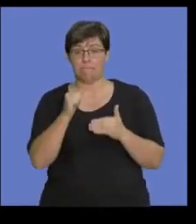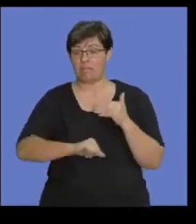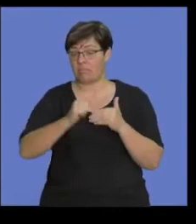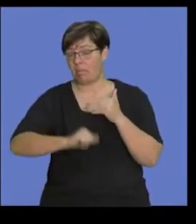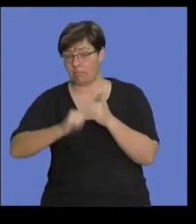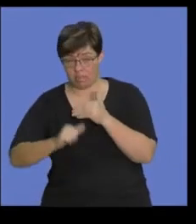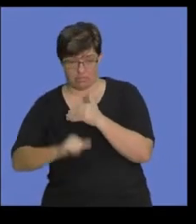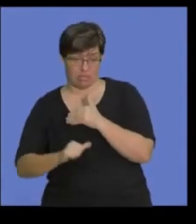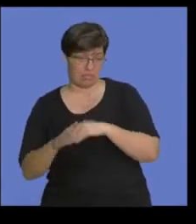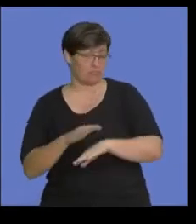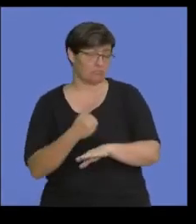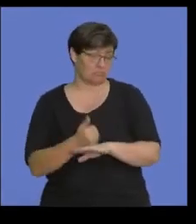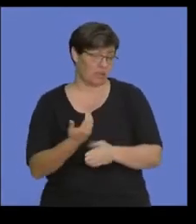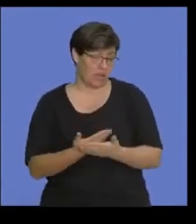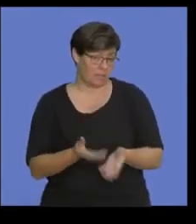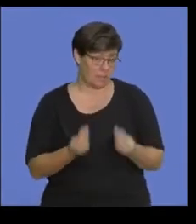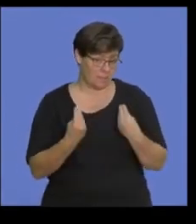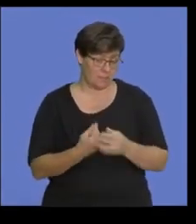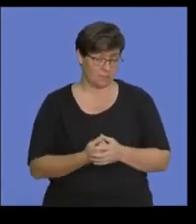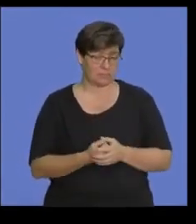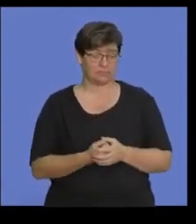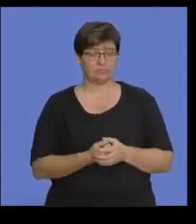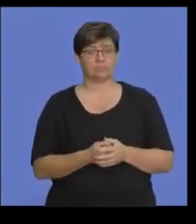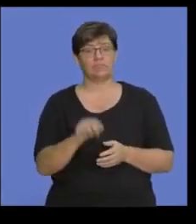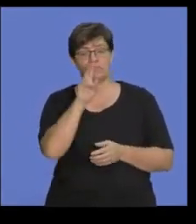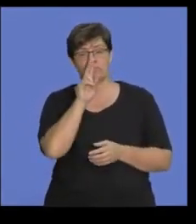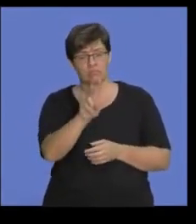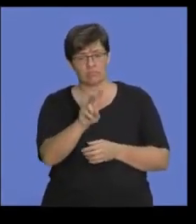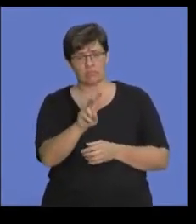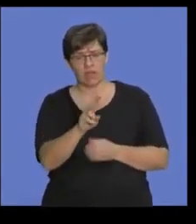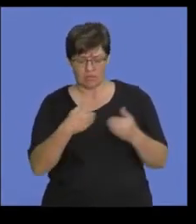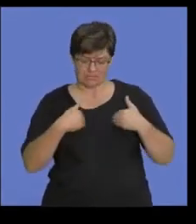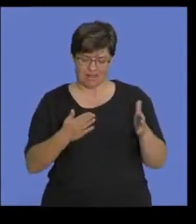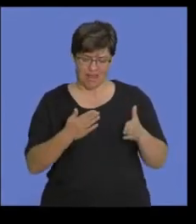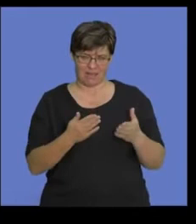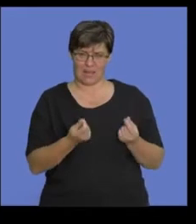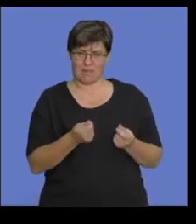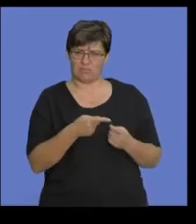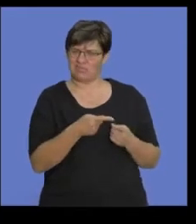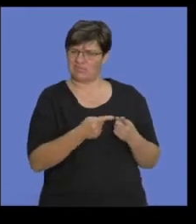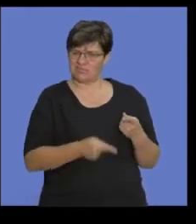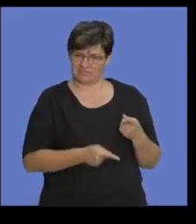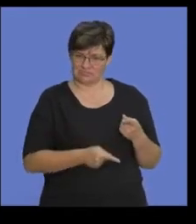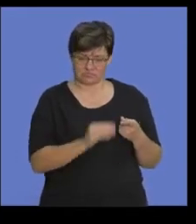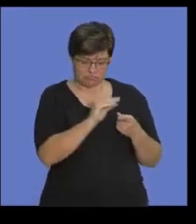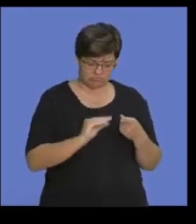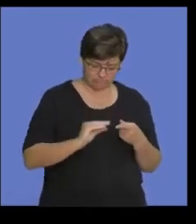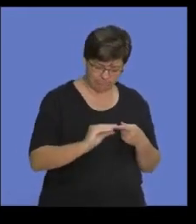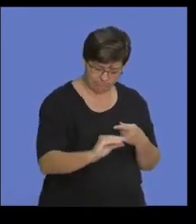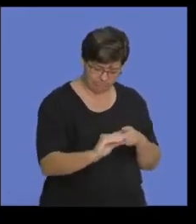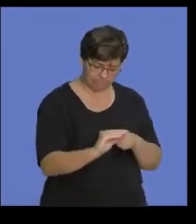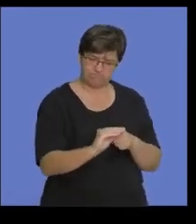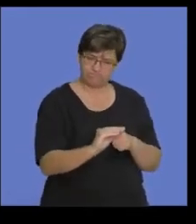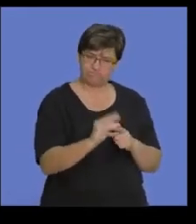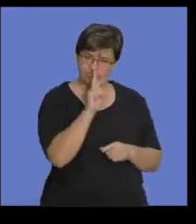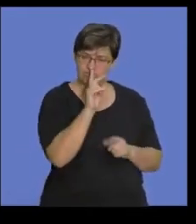a monthly basis. We also looked at our principal amount, which was the initial investment